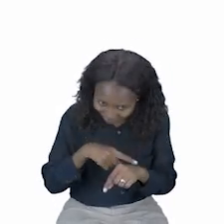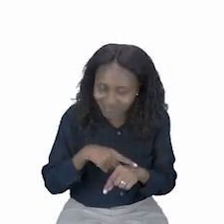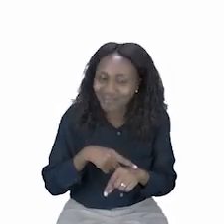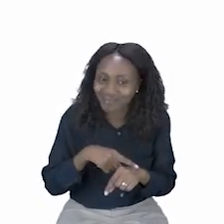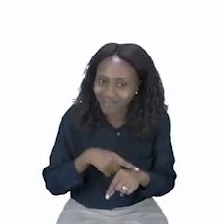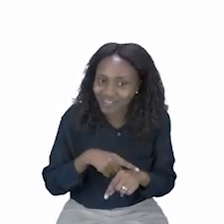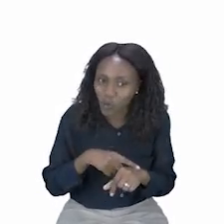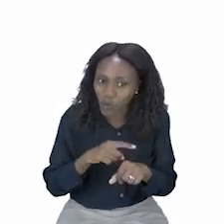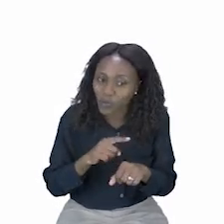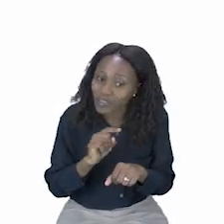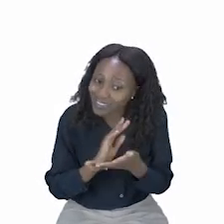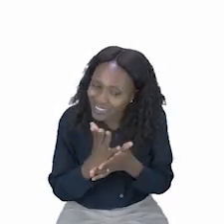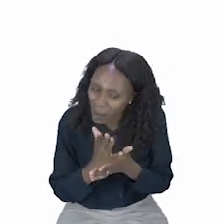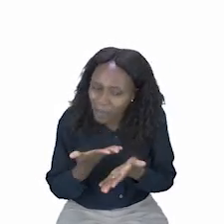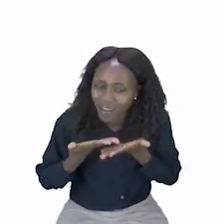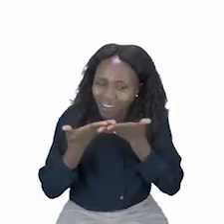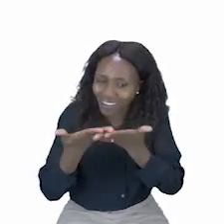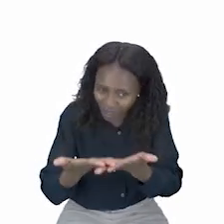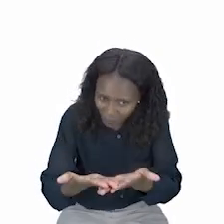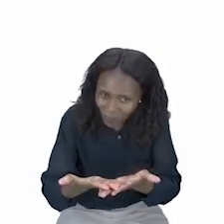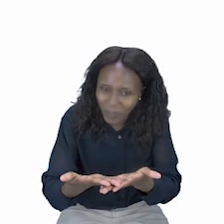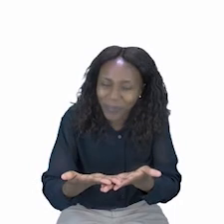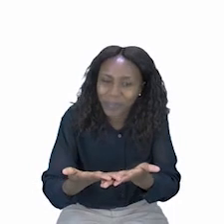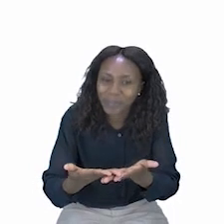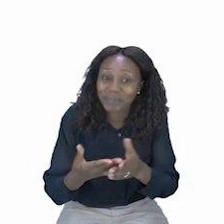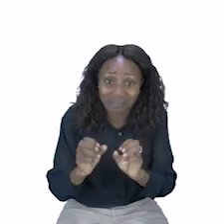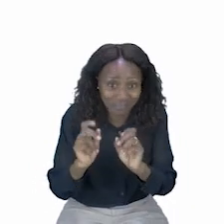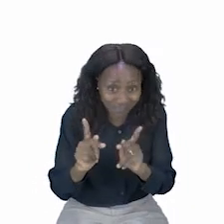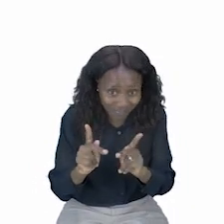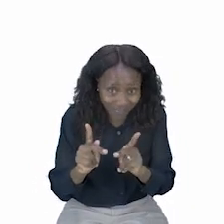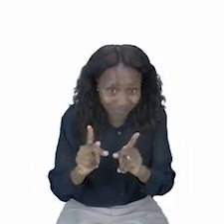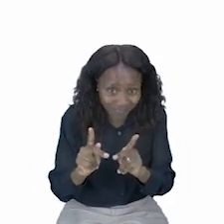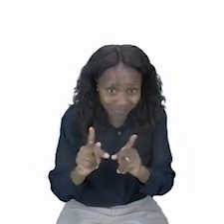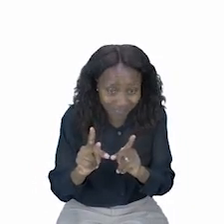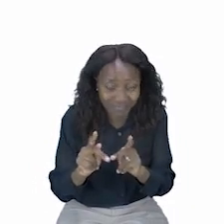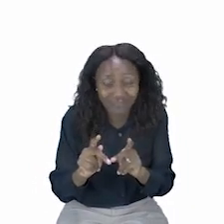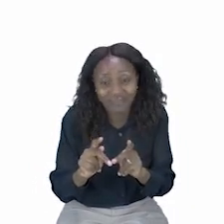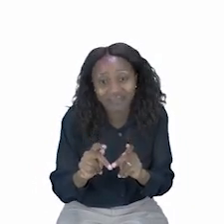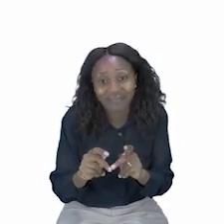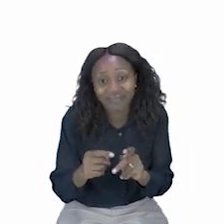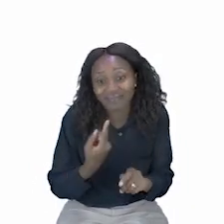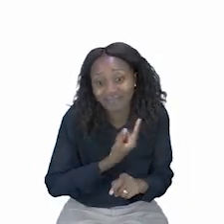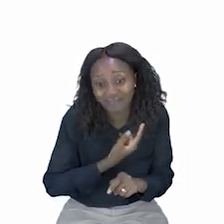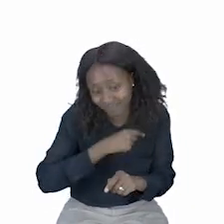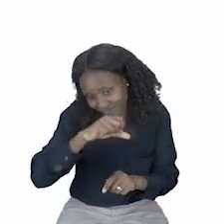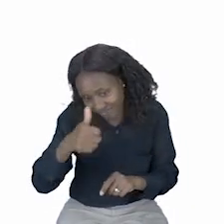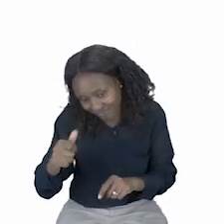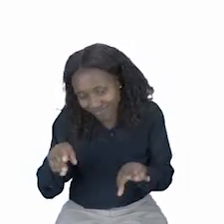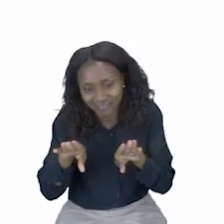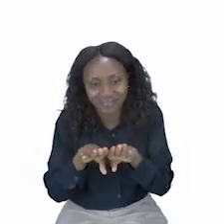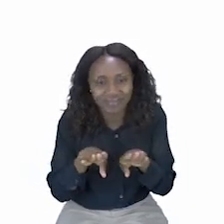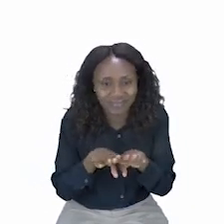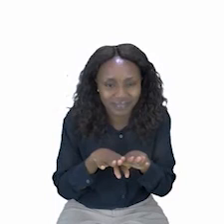to help you with some of the words and do a few of the sides as well. The